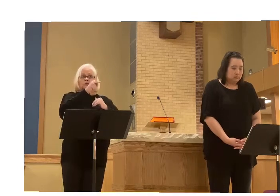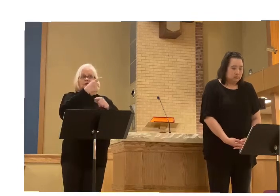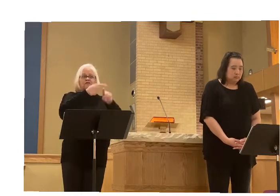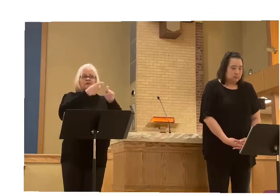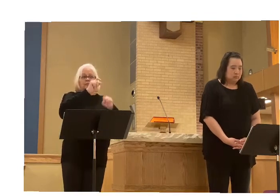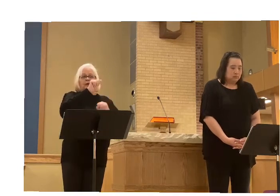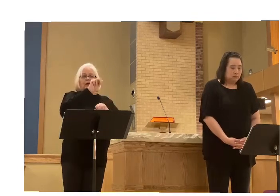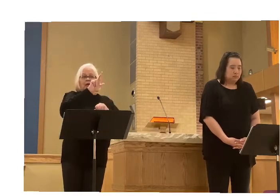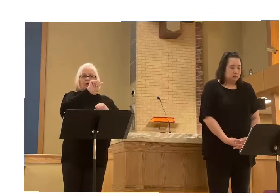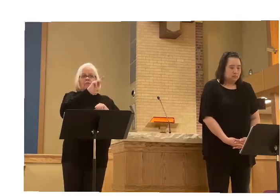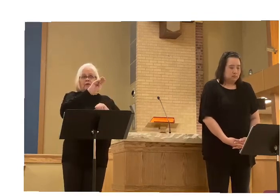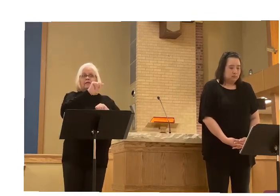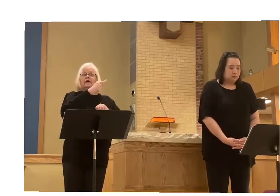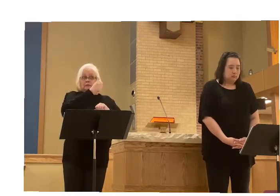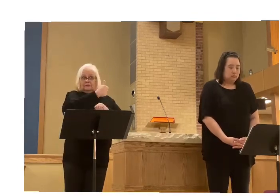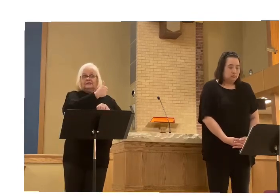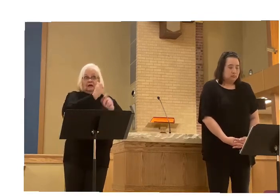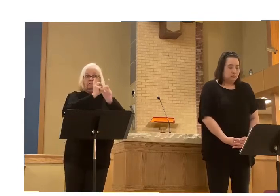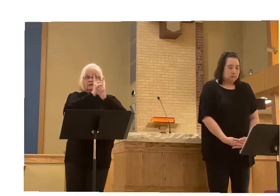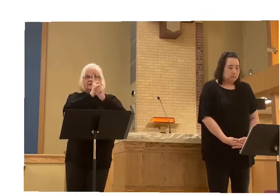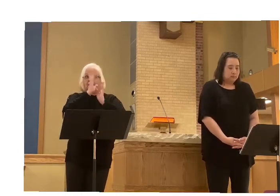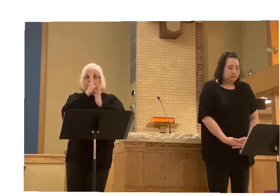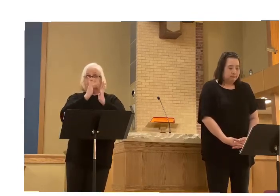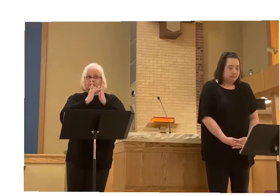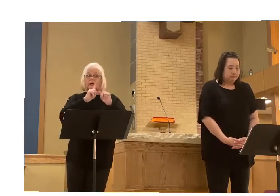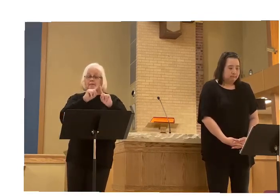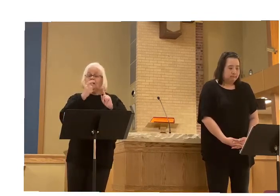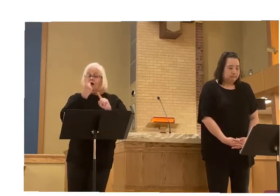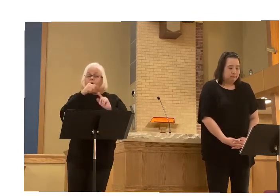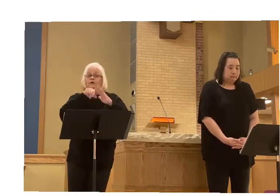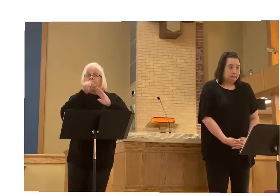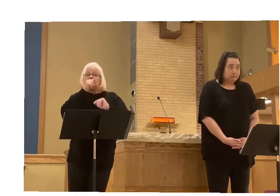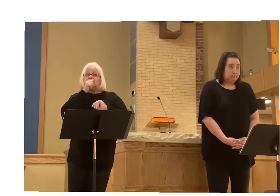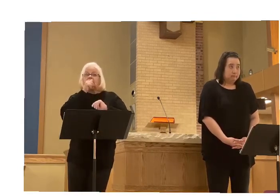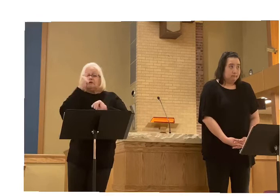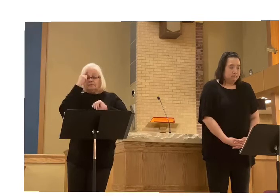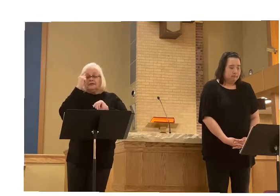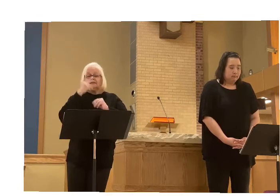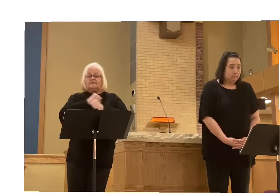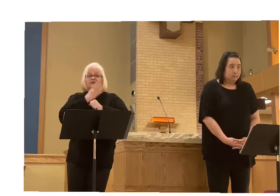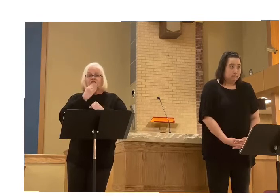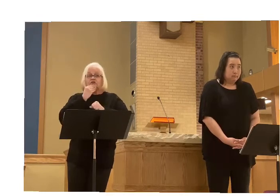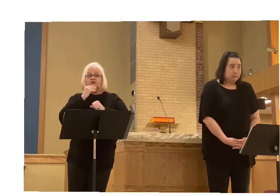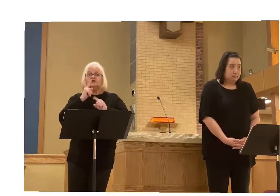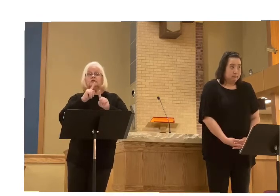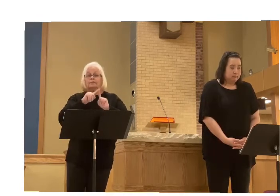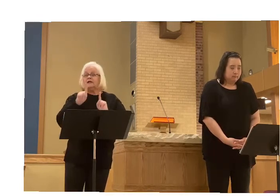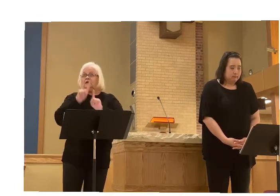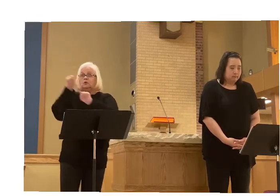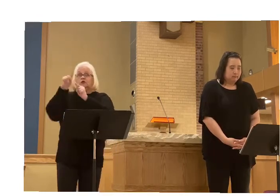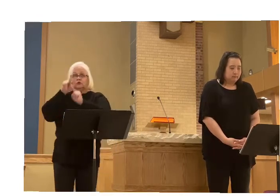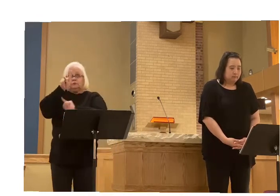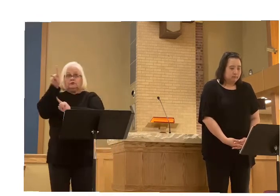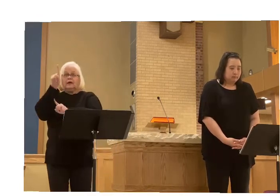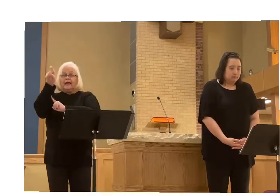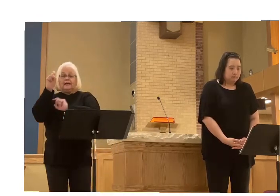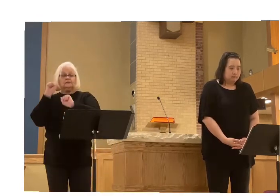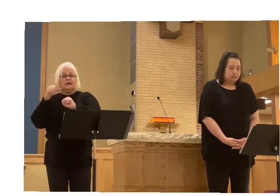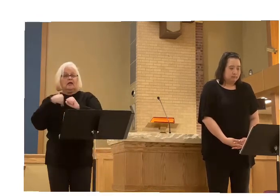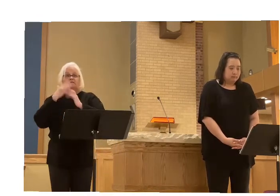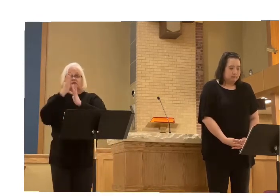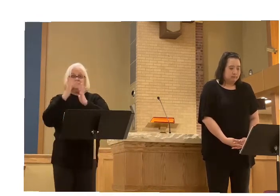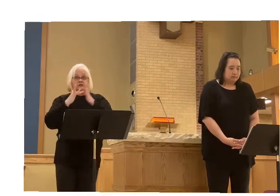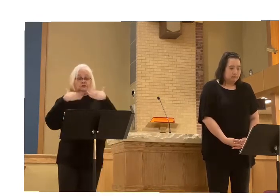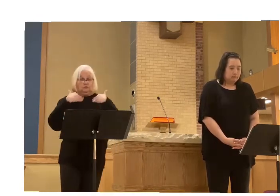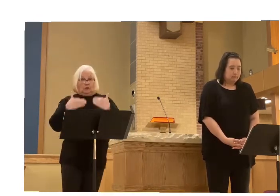he was a disciple of Jesus, although a secret one for fear of the Jews, besought Pilate that he might take away the body of